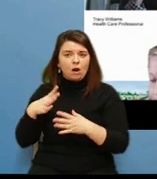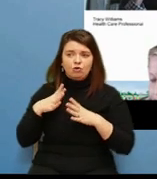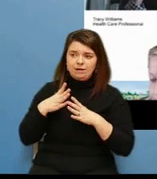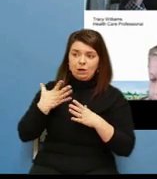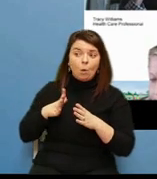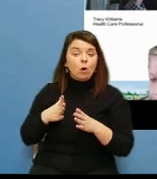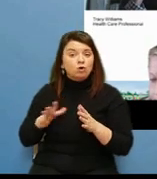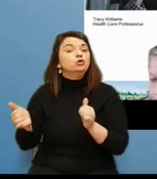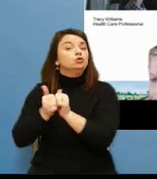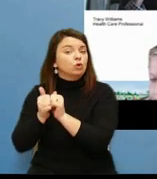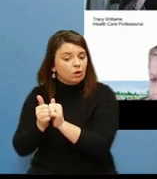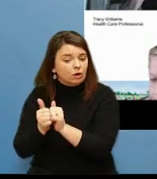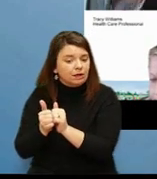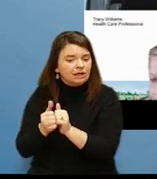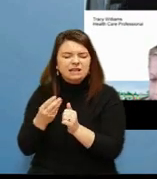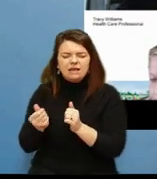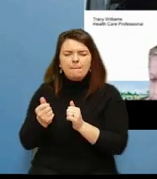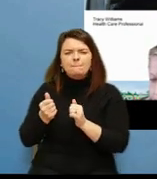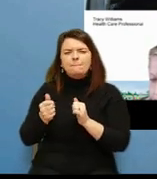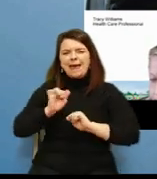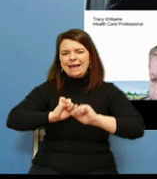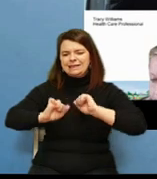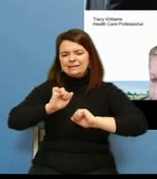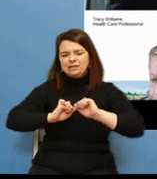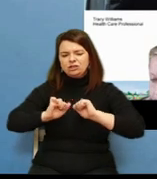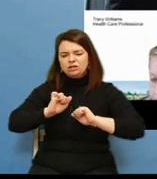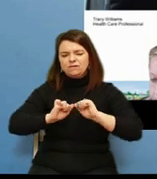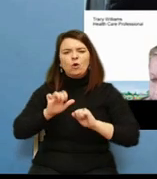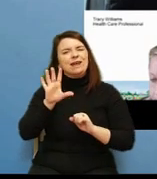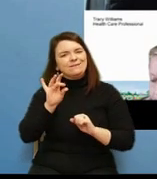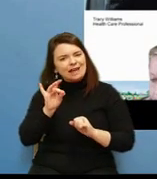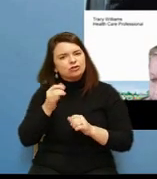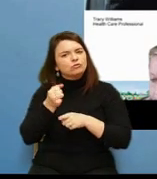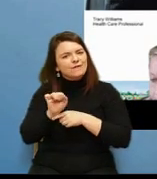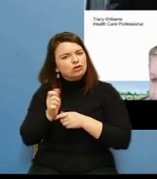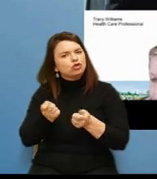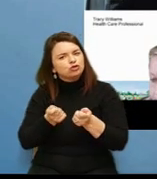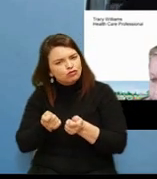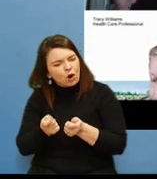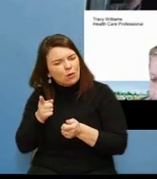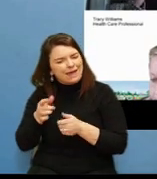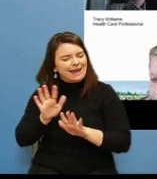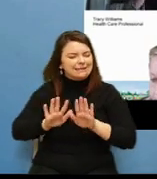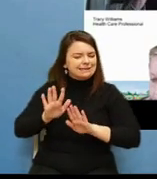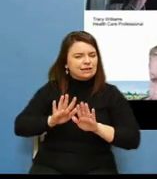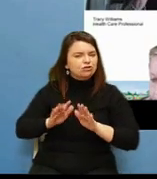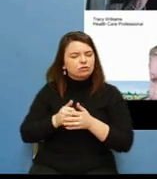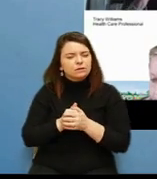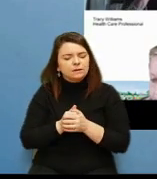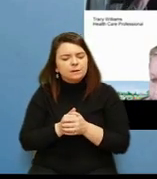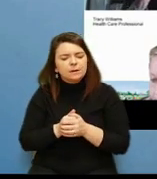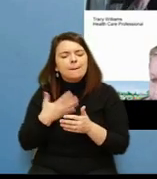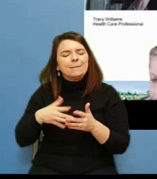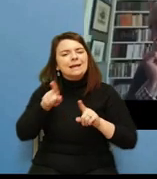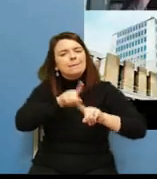discussing. We have had one already decided they want to sign up. Some of the hesitation with regards to this is around IPC, the Infection Prevention and